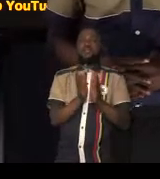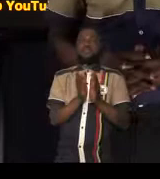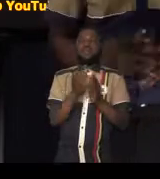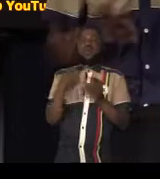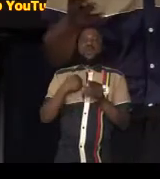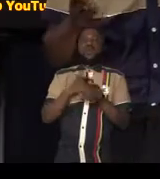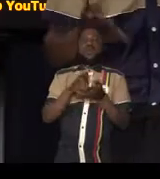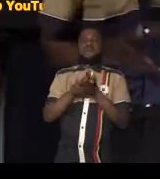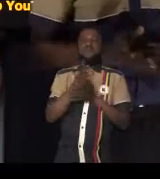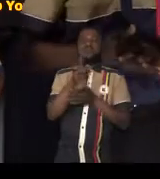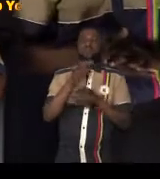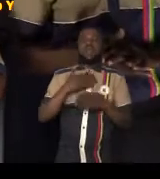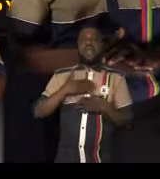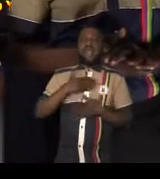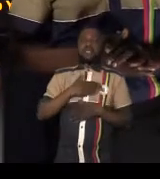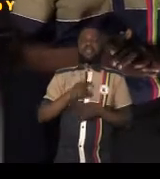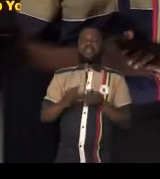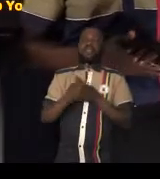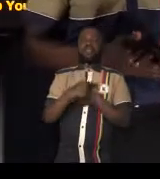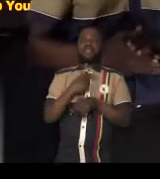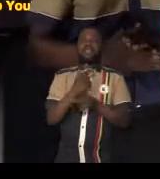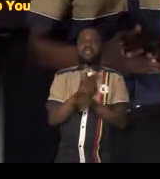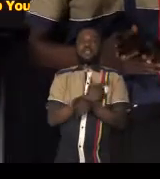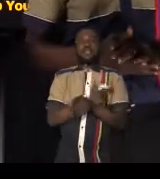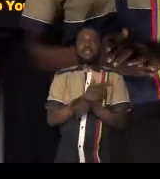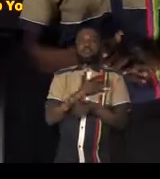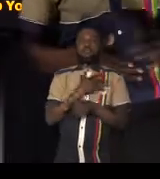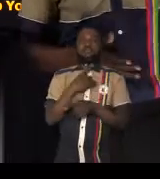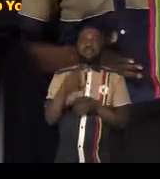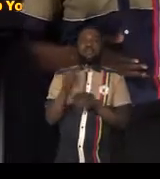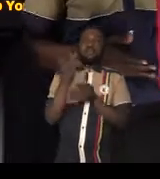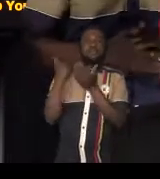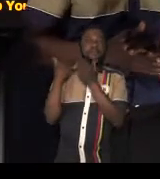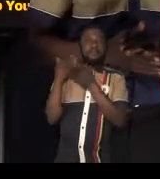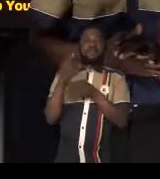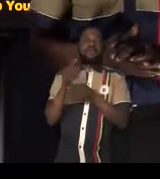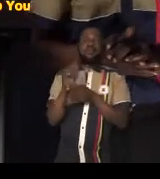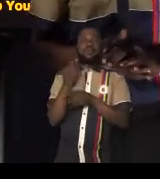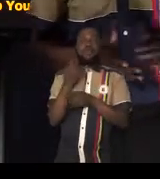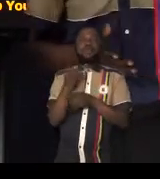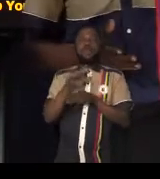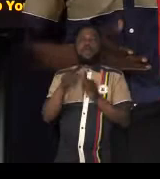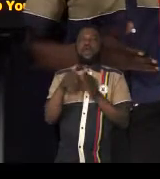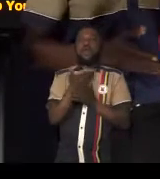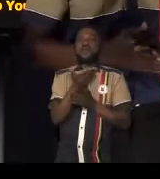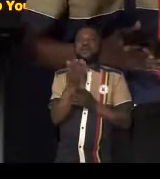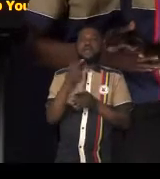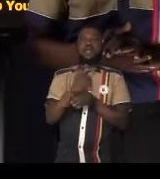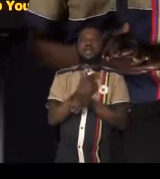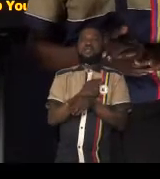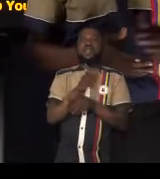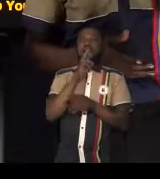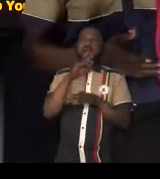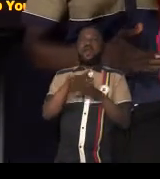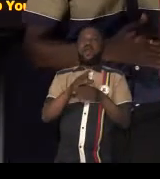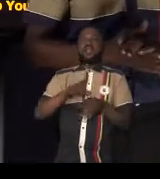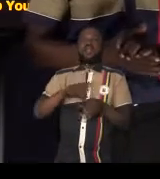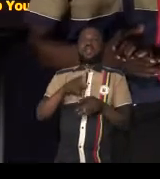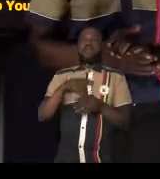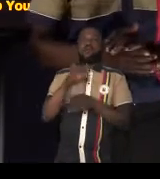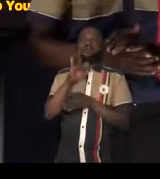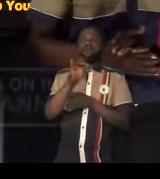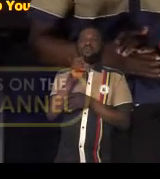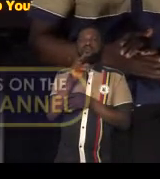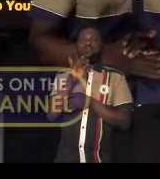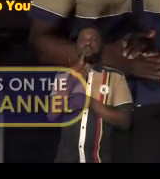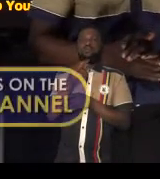accordingly. we believe you enjoyed today's lessons and the previous ones. All these lessons are on Lagos